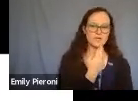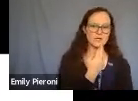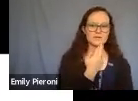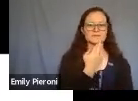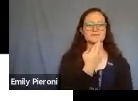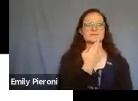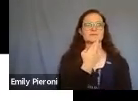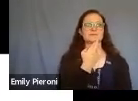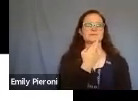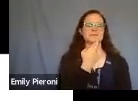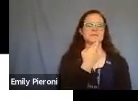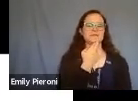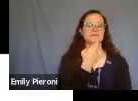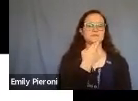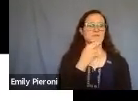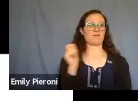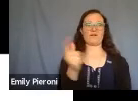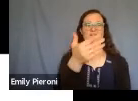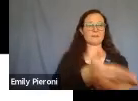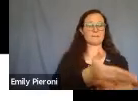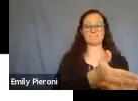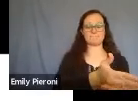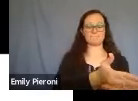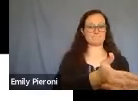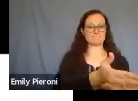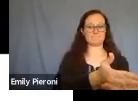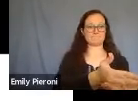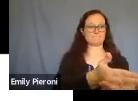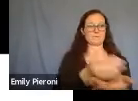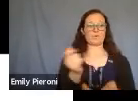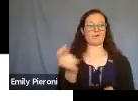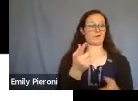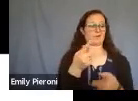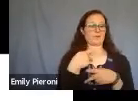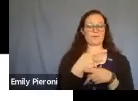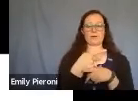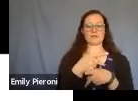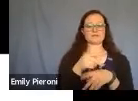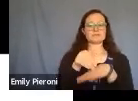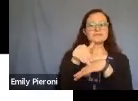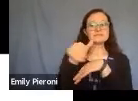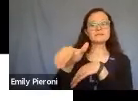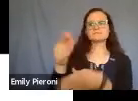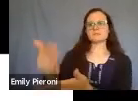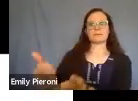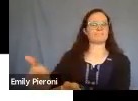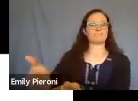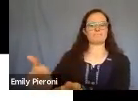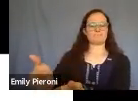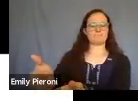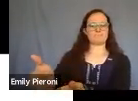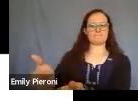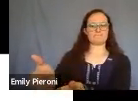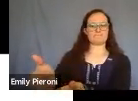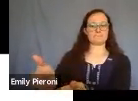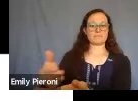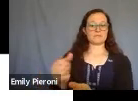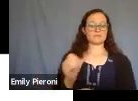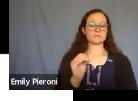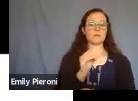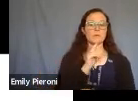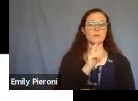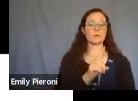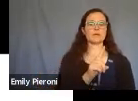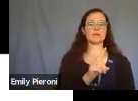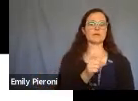services completely stopped. All that products that was going into those stores completely stopped too at the dairy. So the dairies has been really mainly affected,